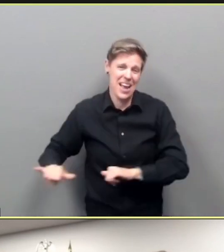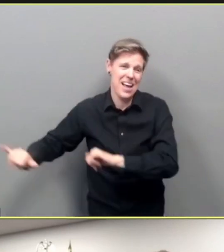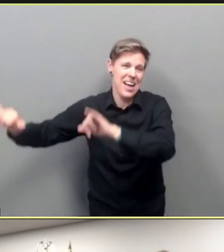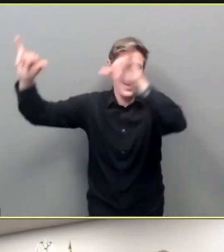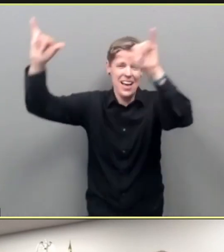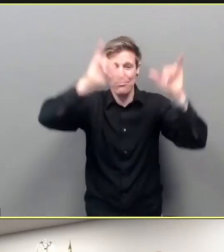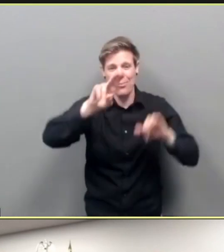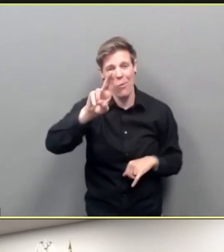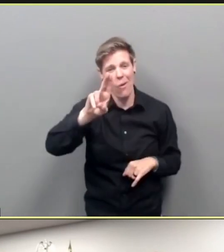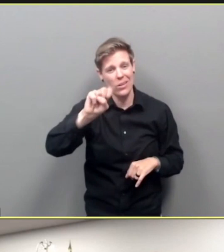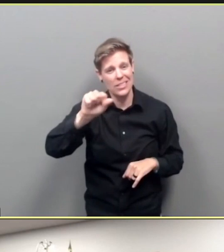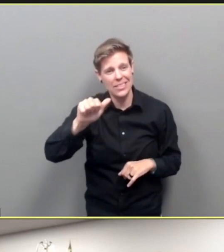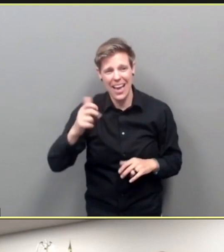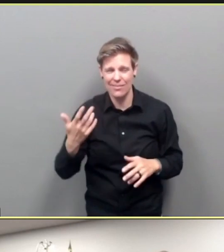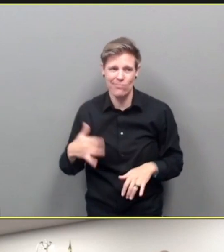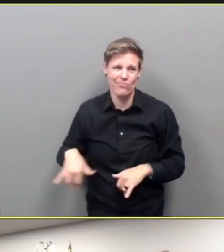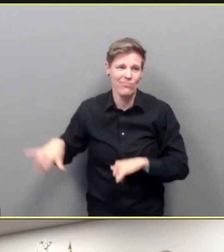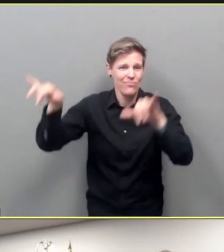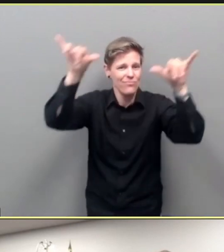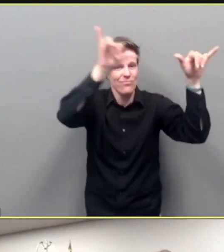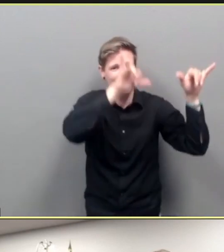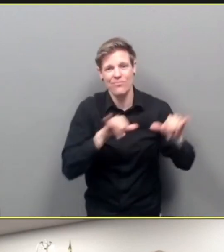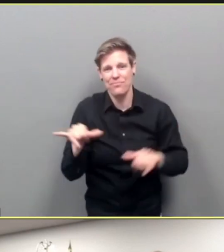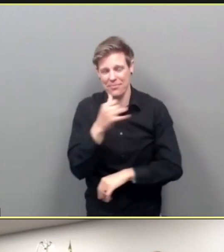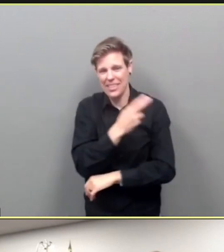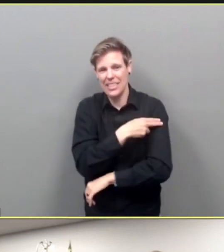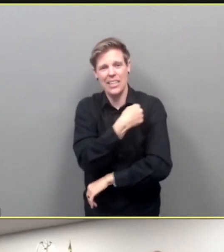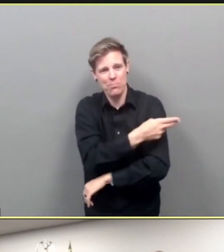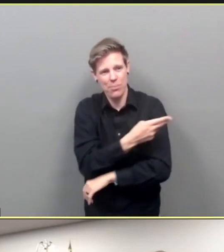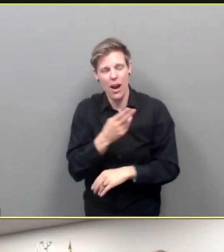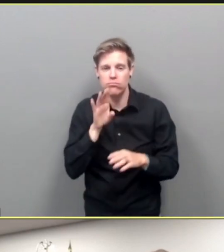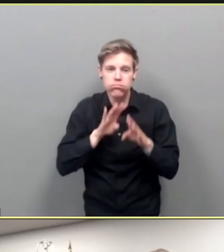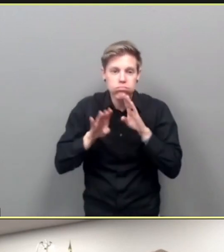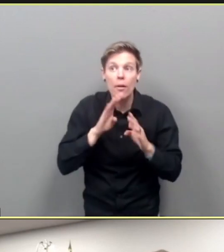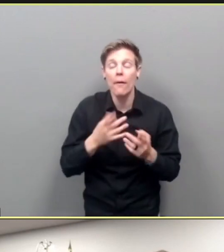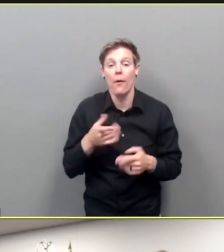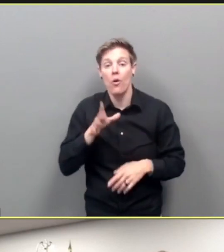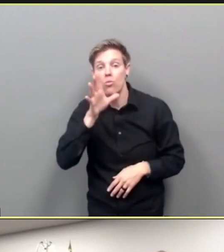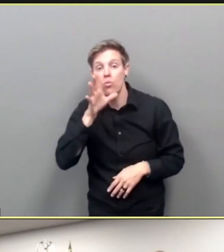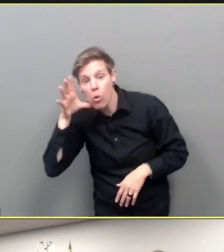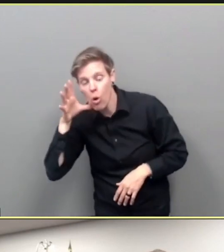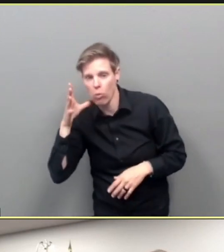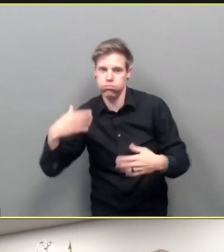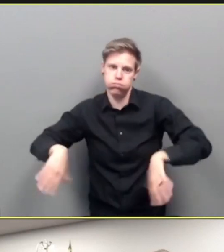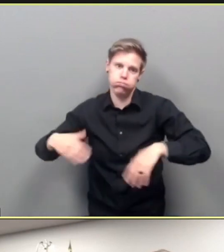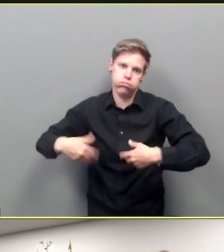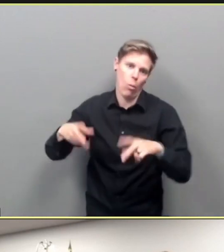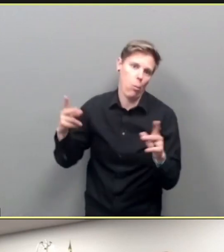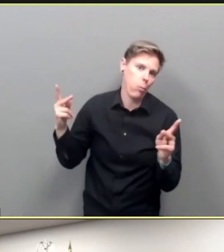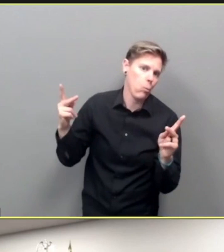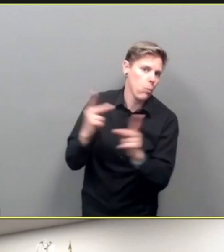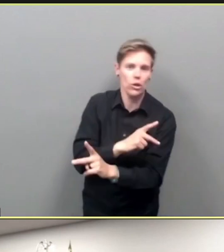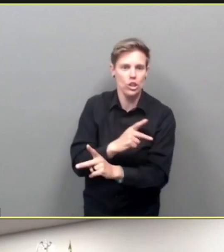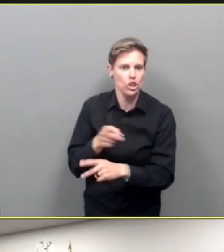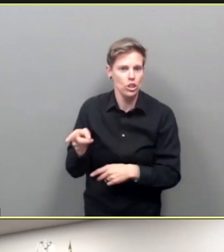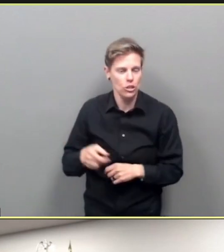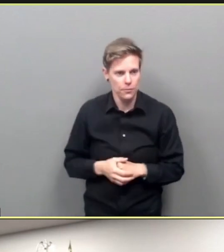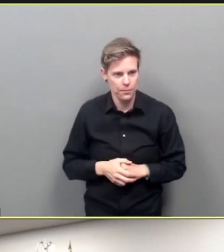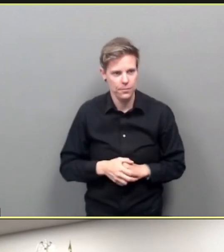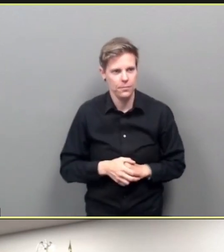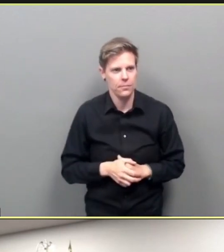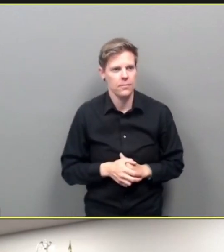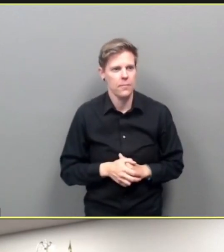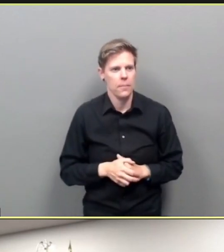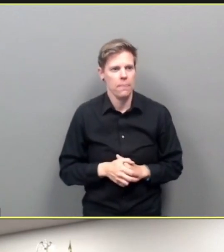every hospital, particularly smaller, more rural hospitals who are used to very quick transfers from